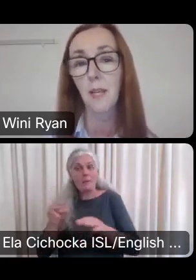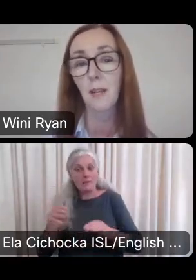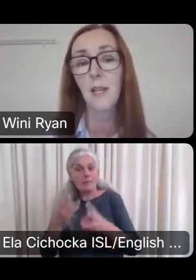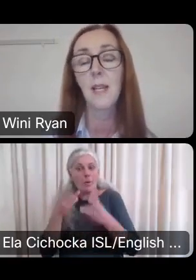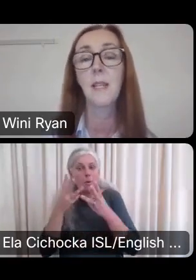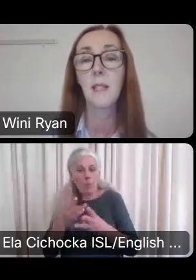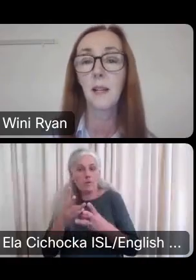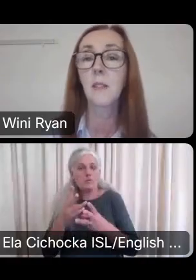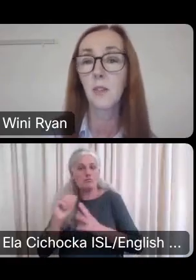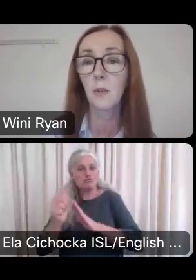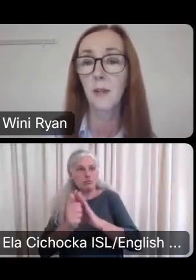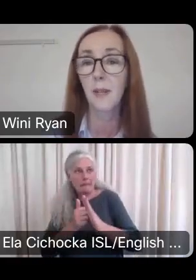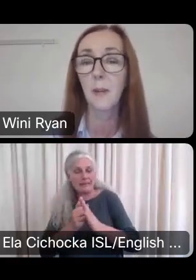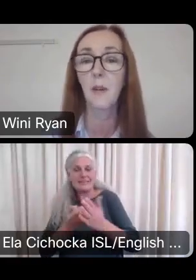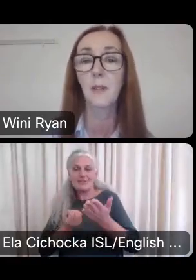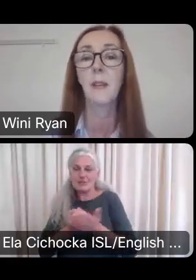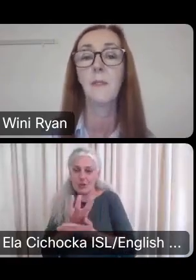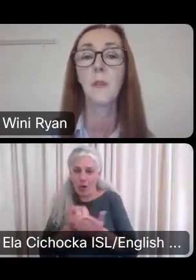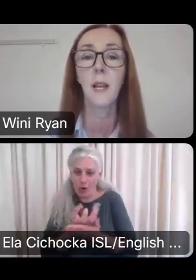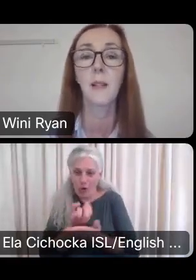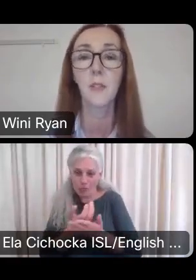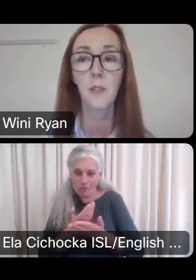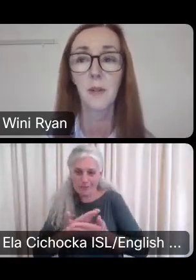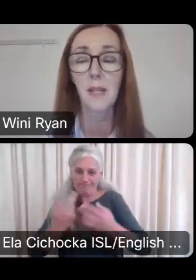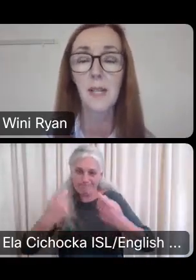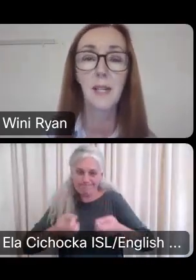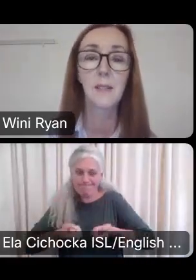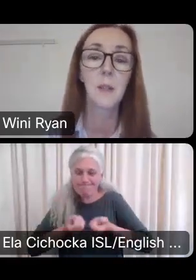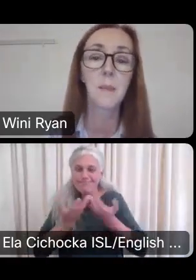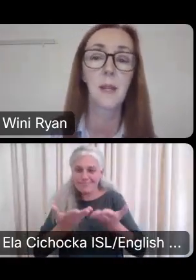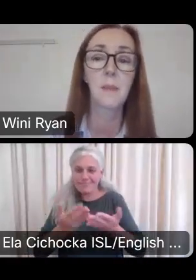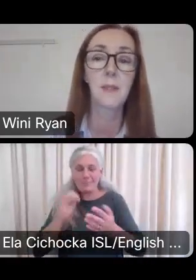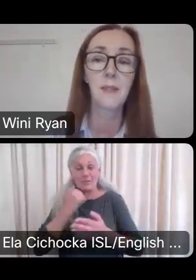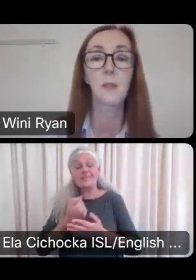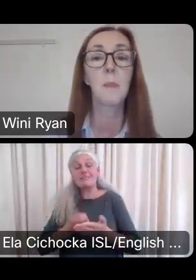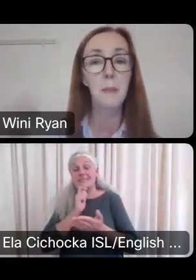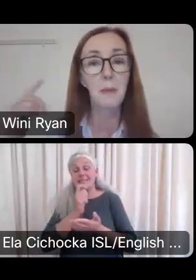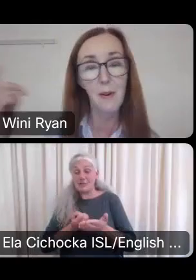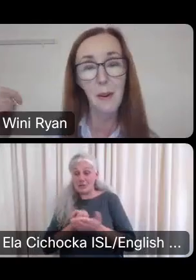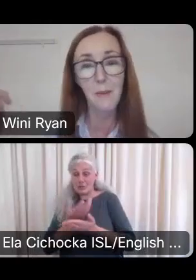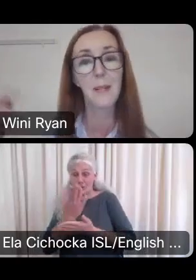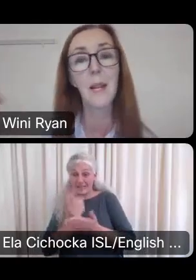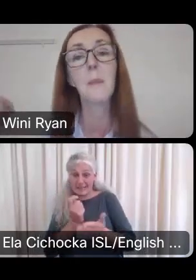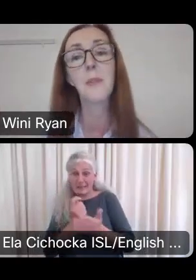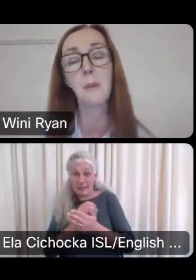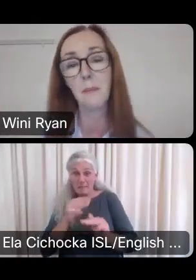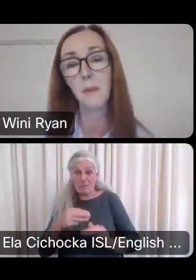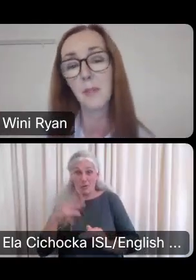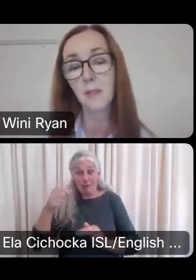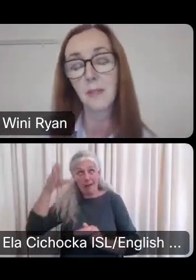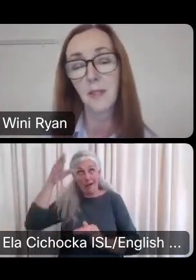a skill, he tells a story, because if you tell a story, sometimes that's what people will remember, and it helps